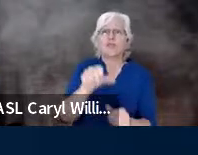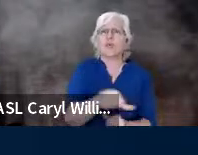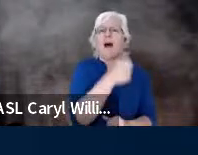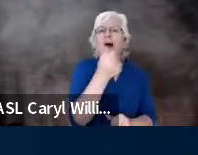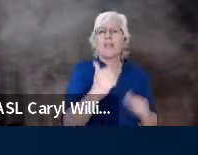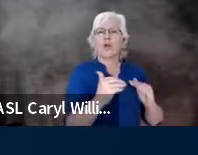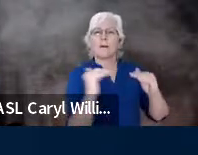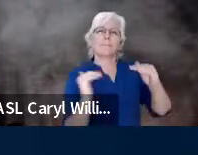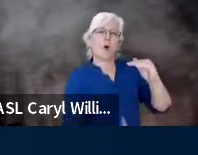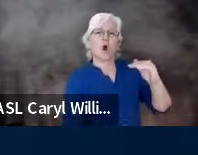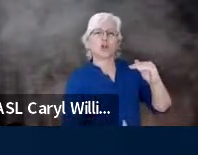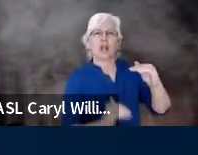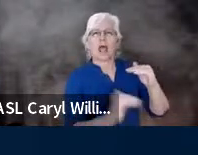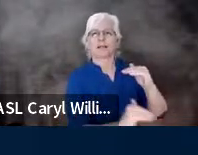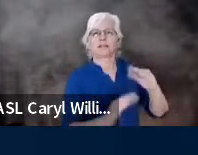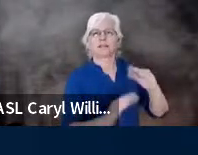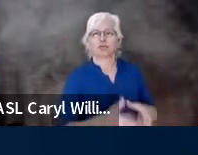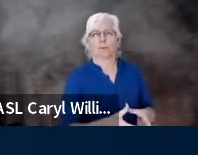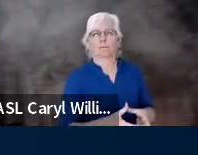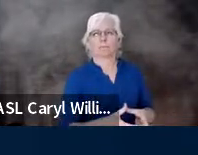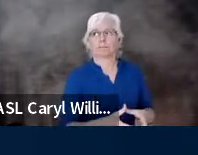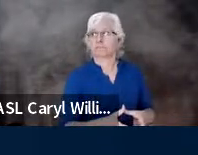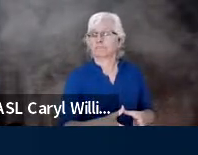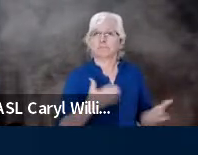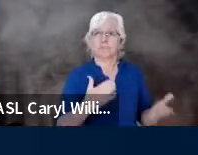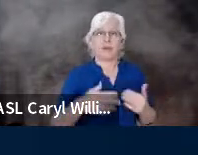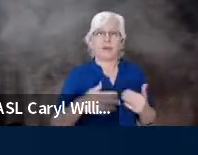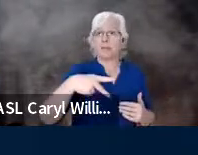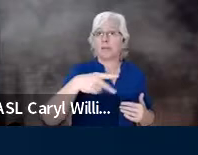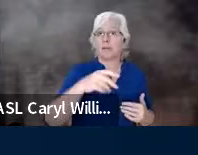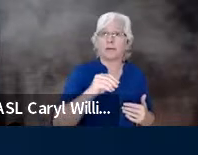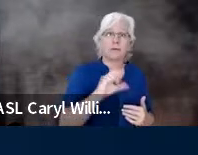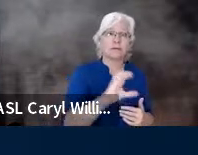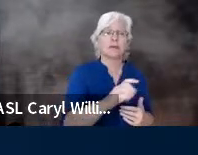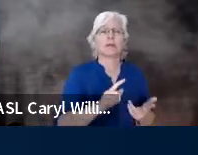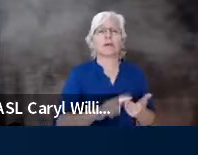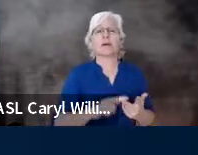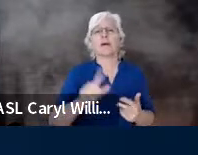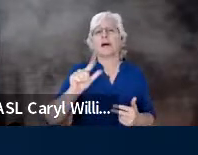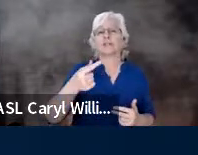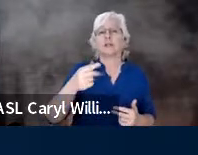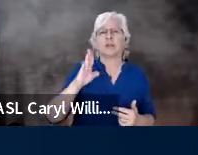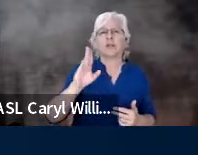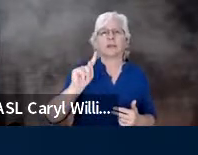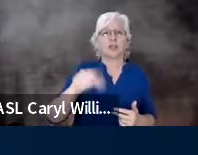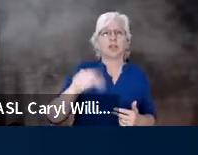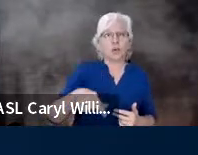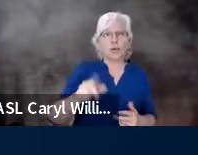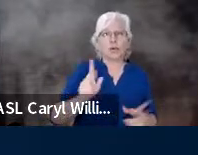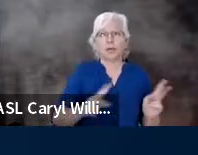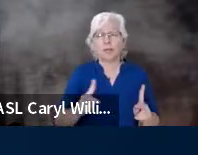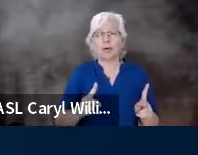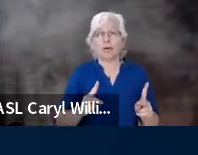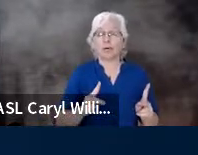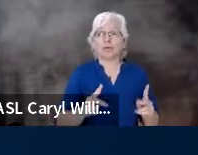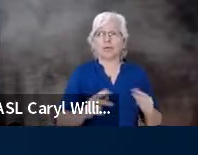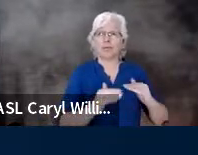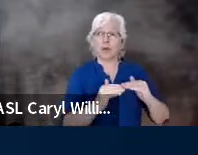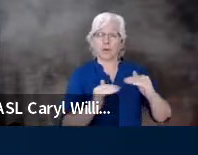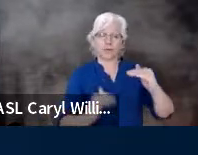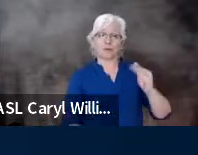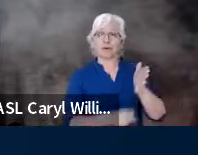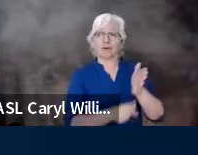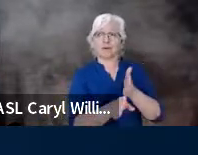group. So that can be people of color, LGBTQ people, etc. And so when you're talking